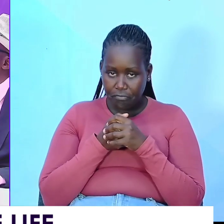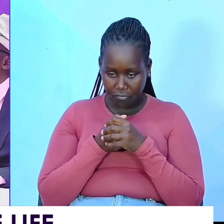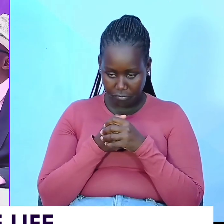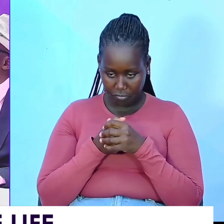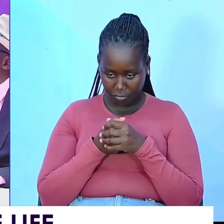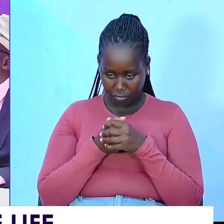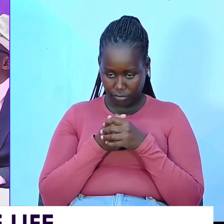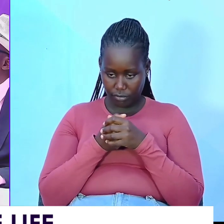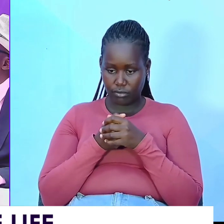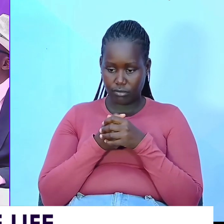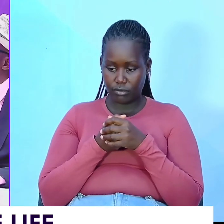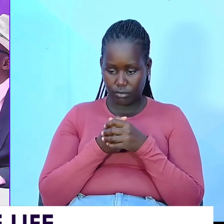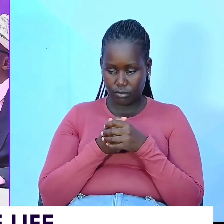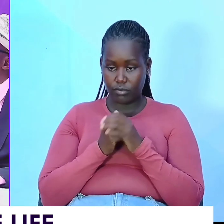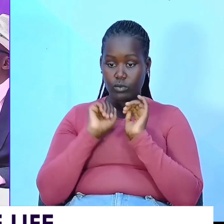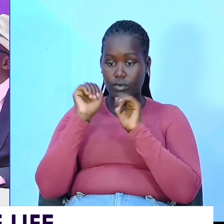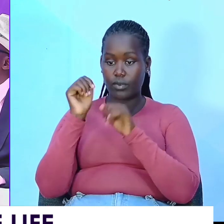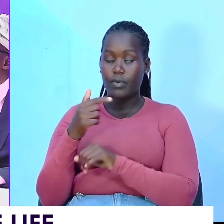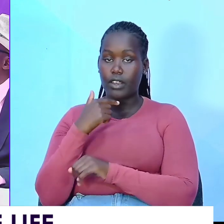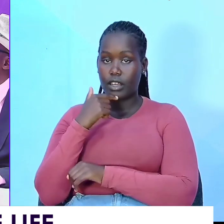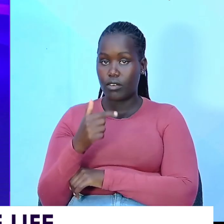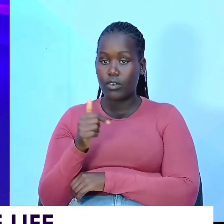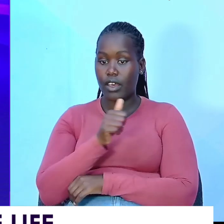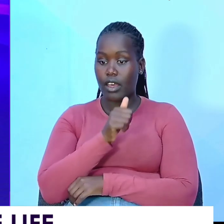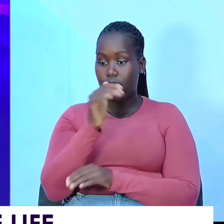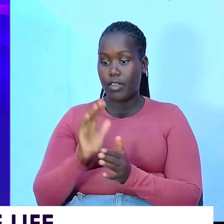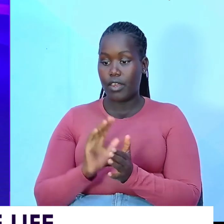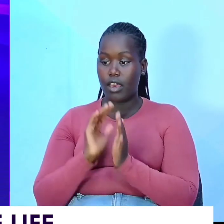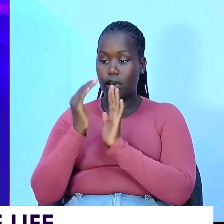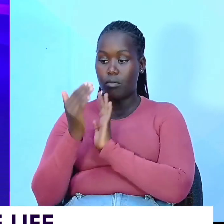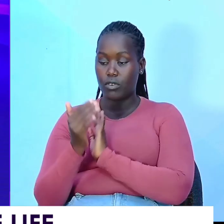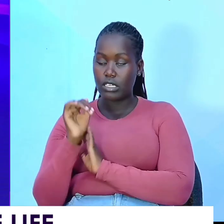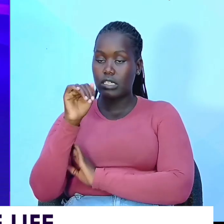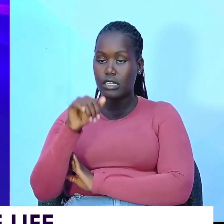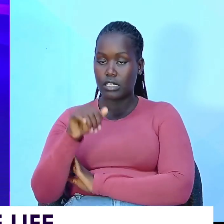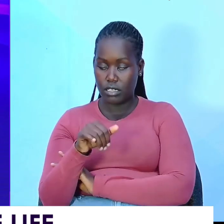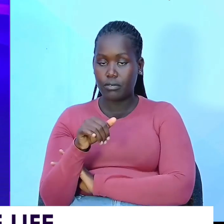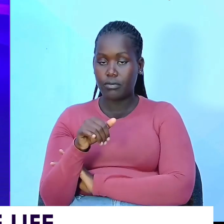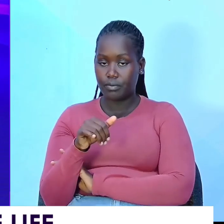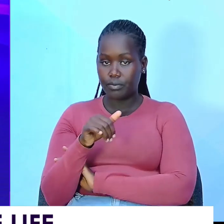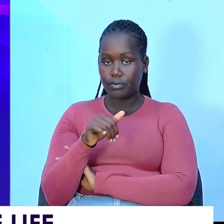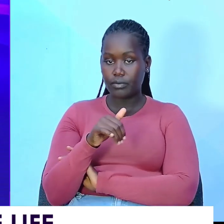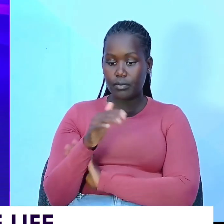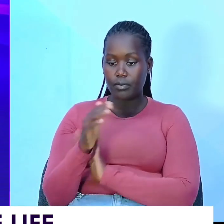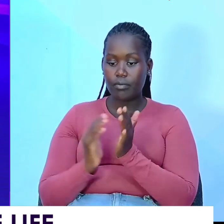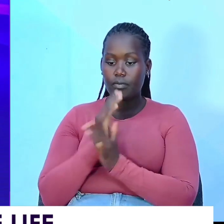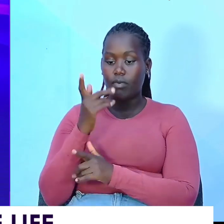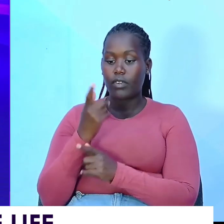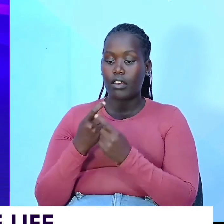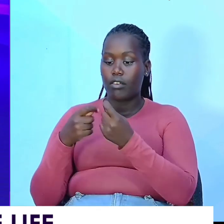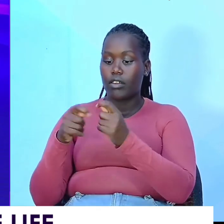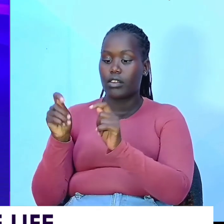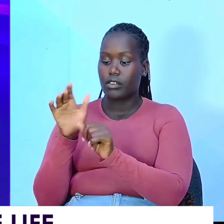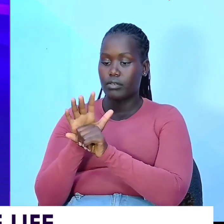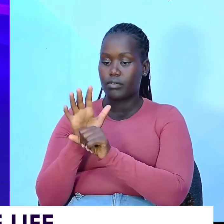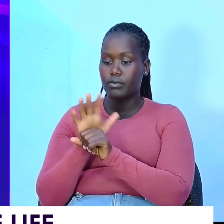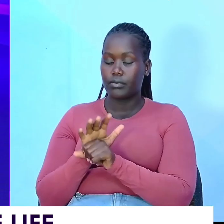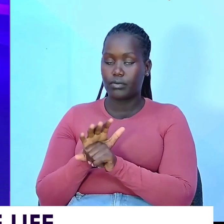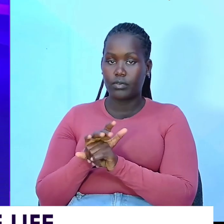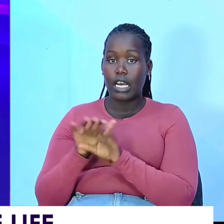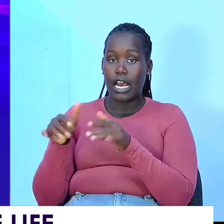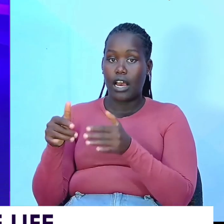you, I would say there are other approaches, yes, because after trying so much, and like you're